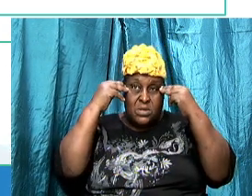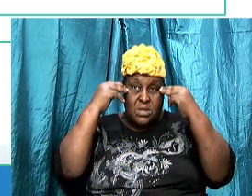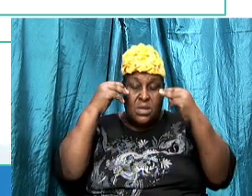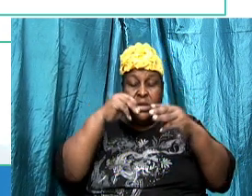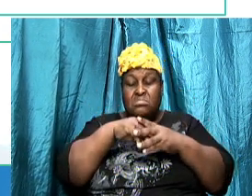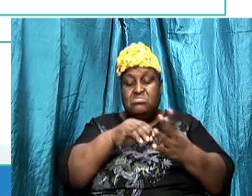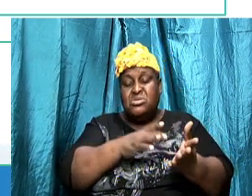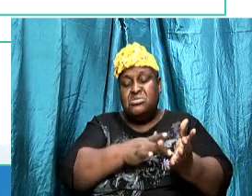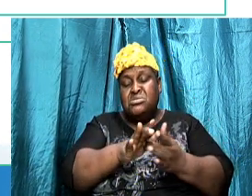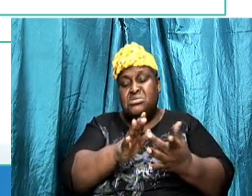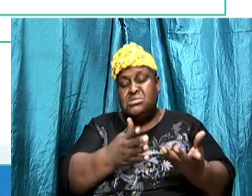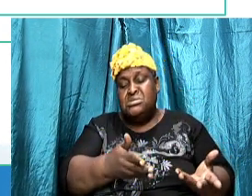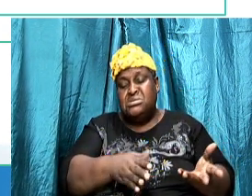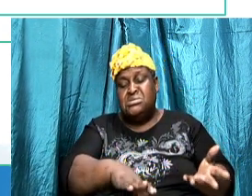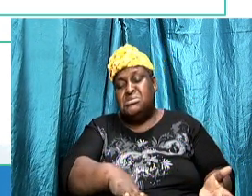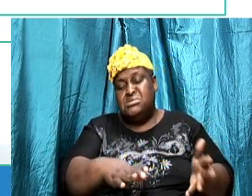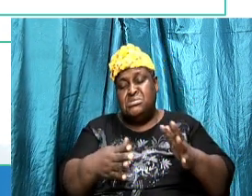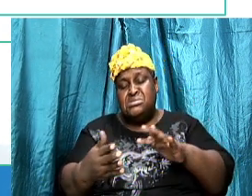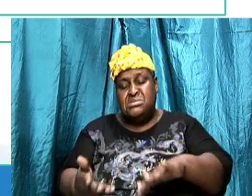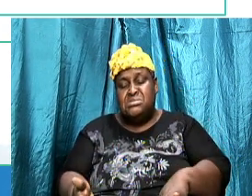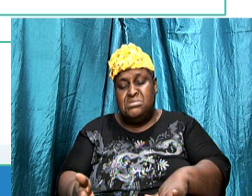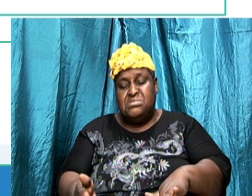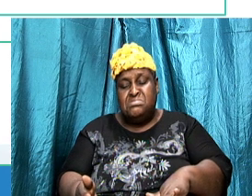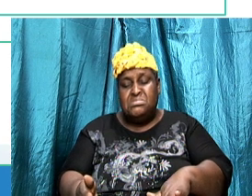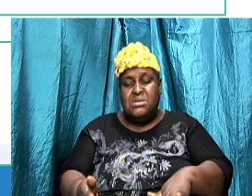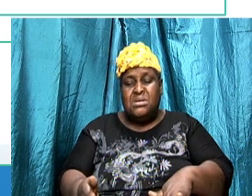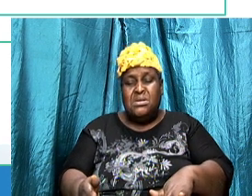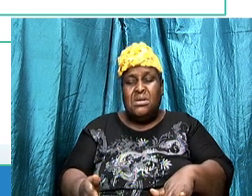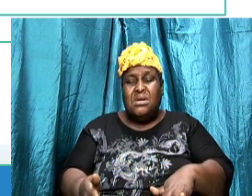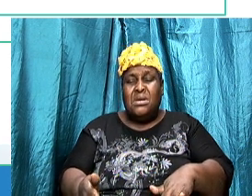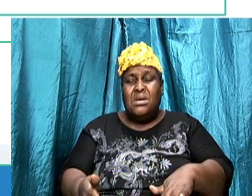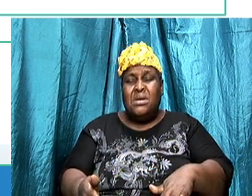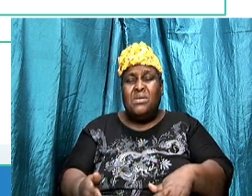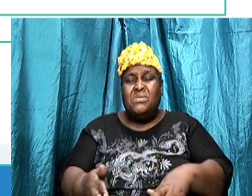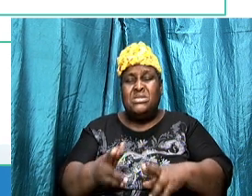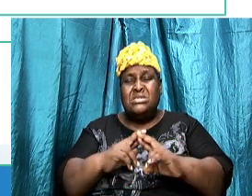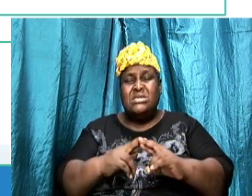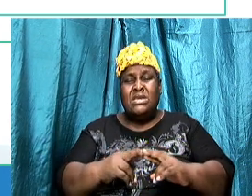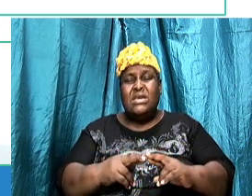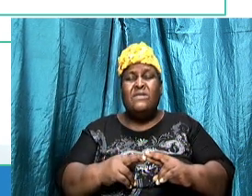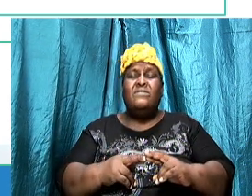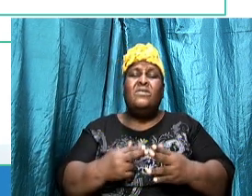name. They receiving the Holy Ghost was akin to, you know,